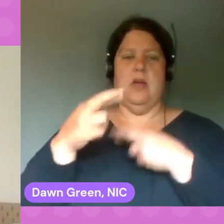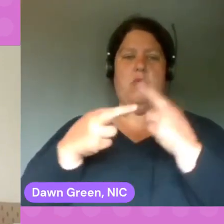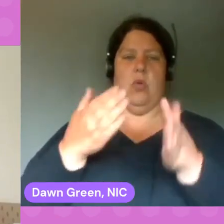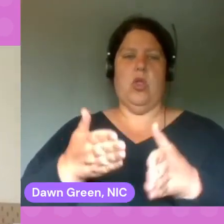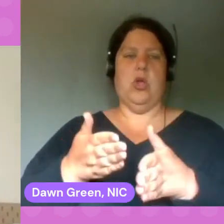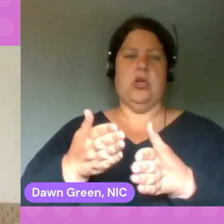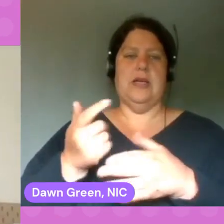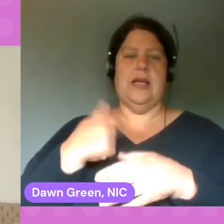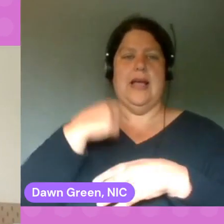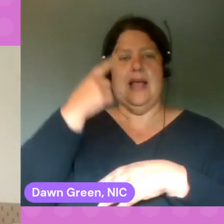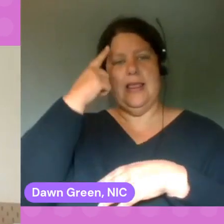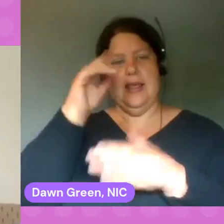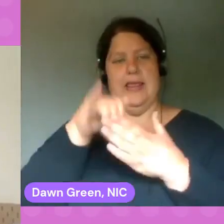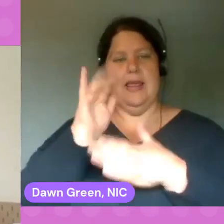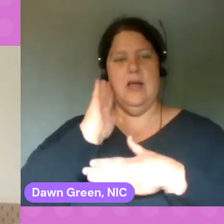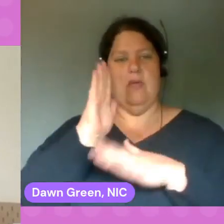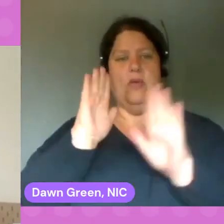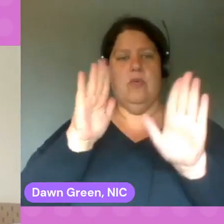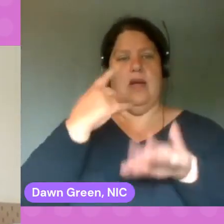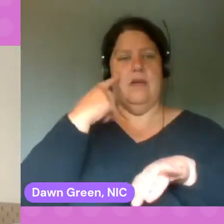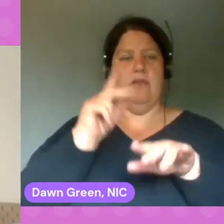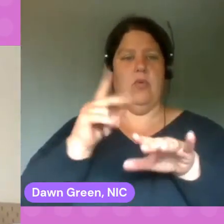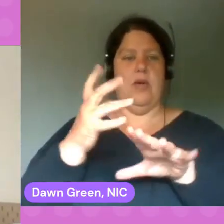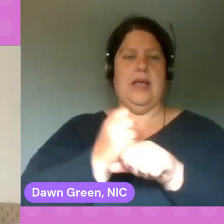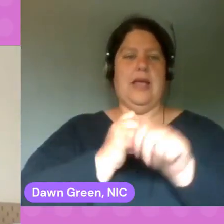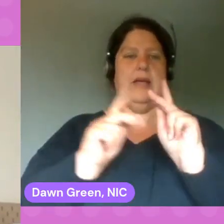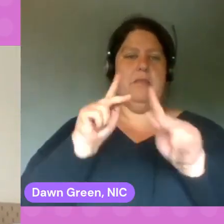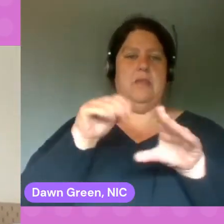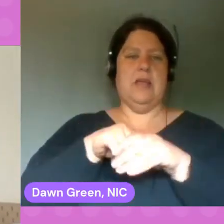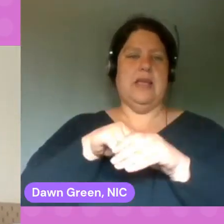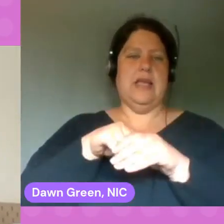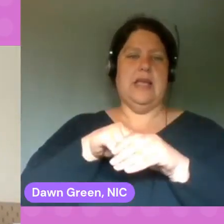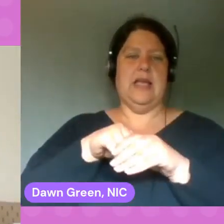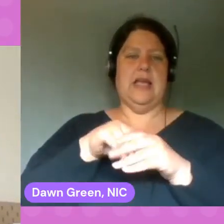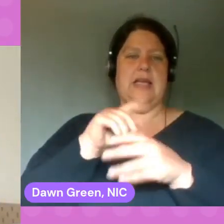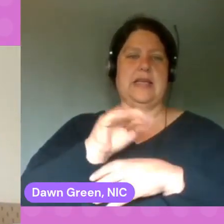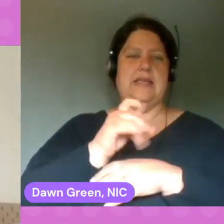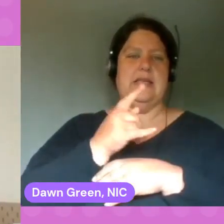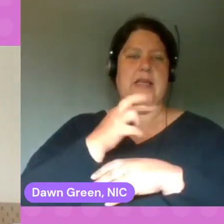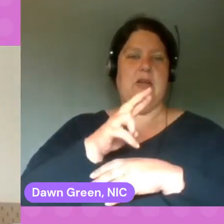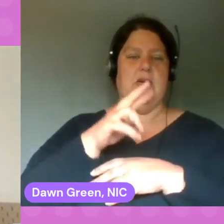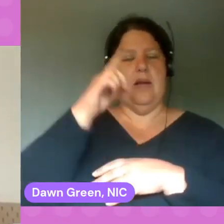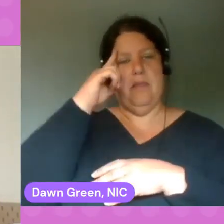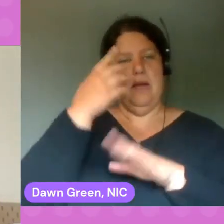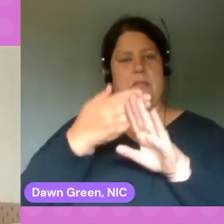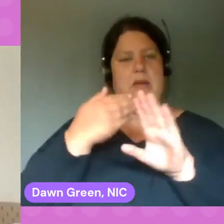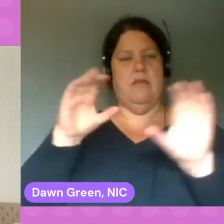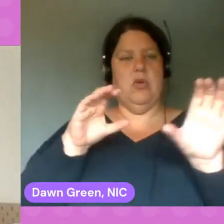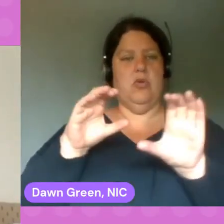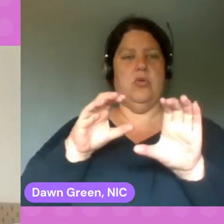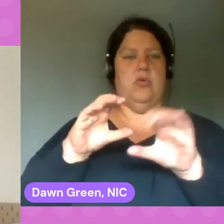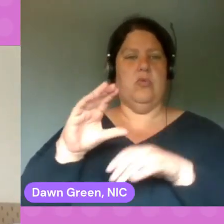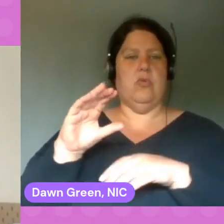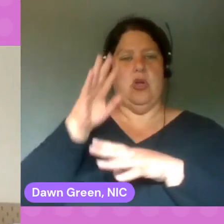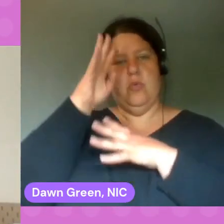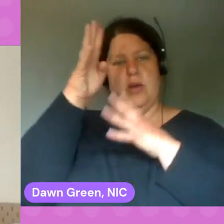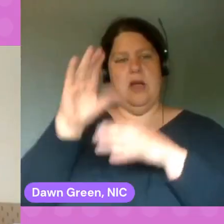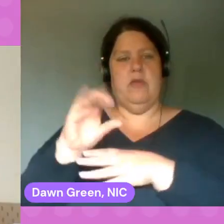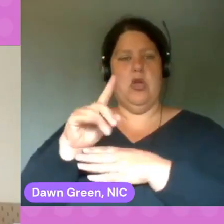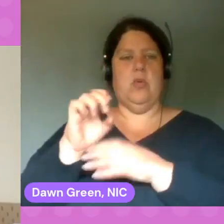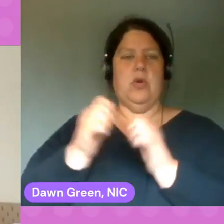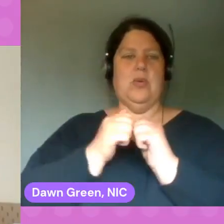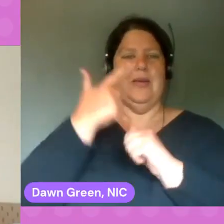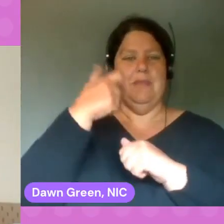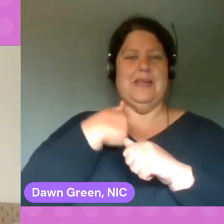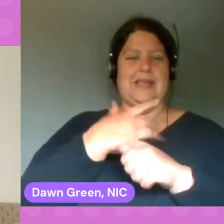is that I think this is going to be great for getting people in that tinkering mindset before we do our creative coding together, because I like to